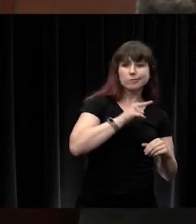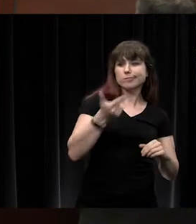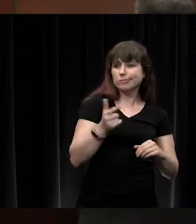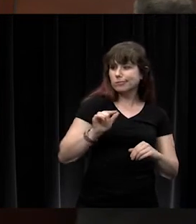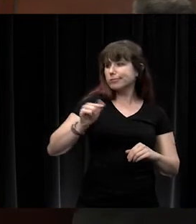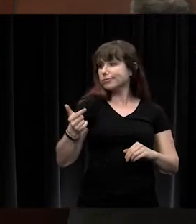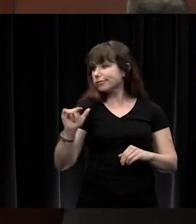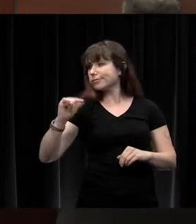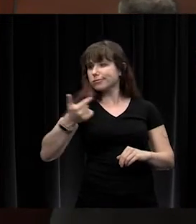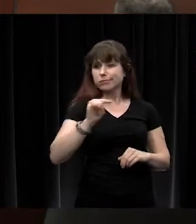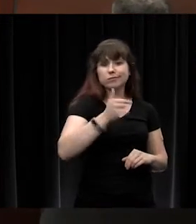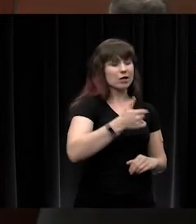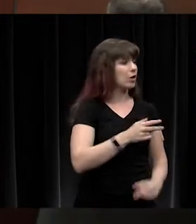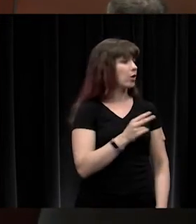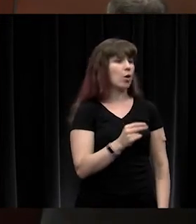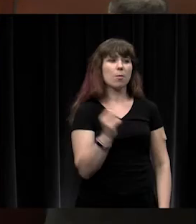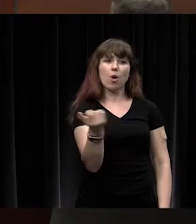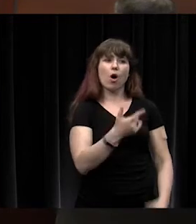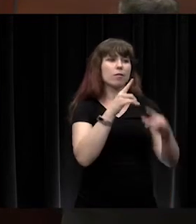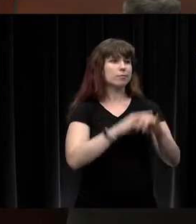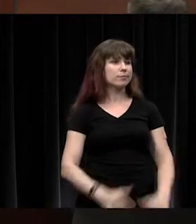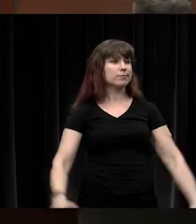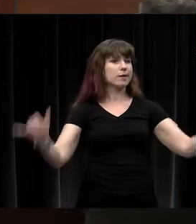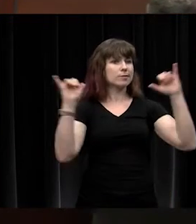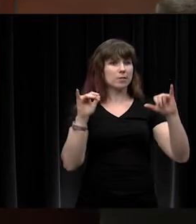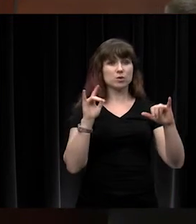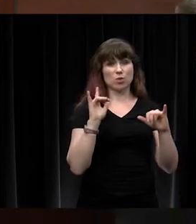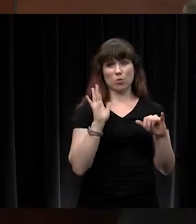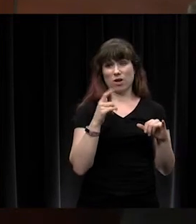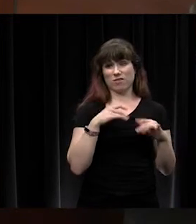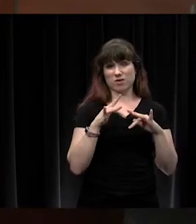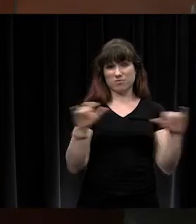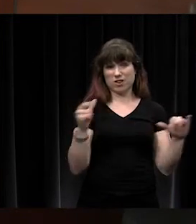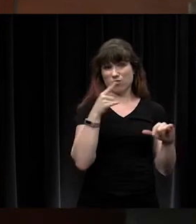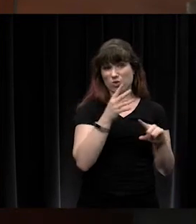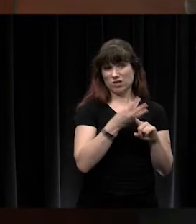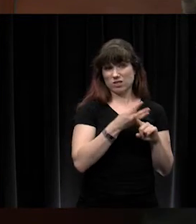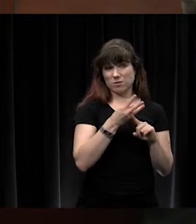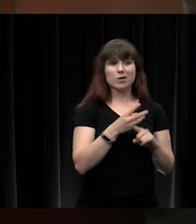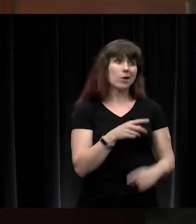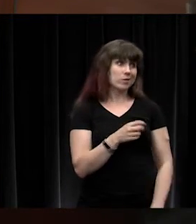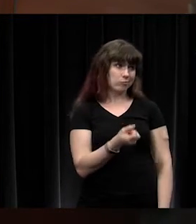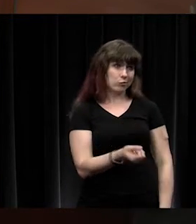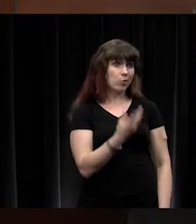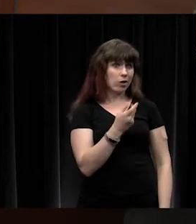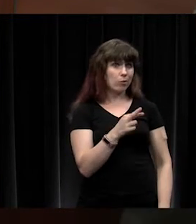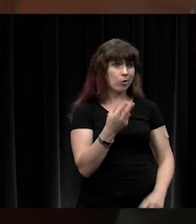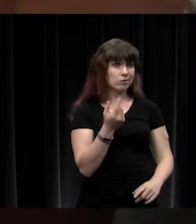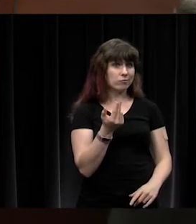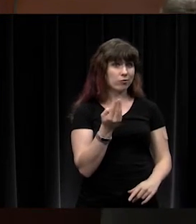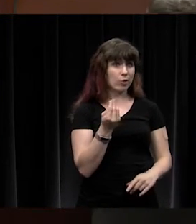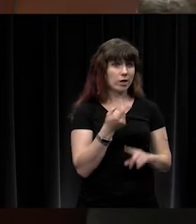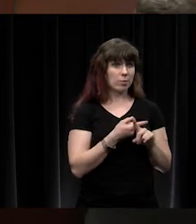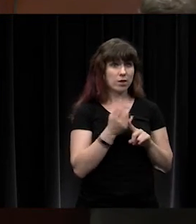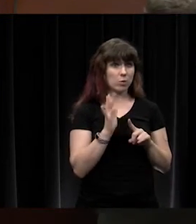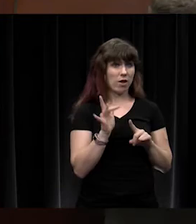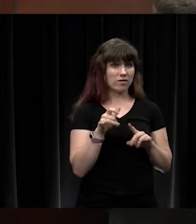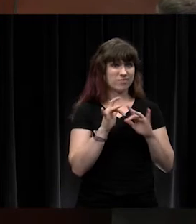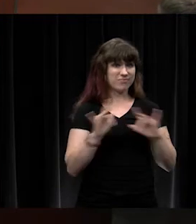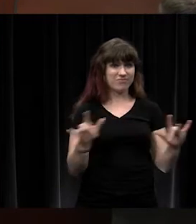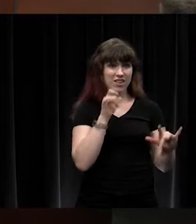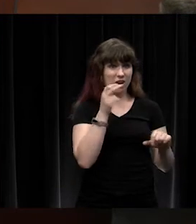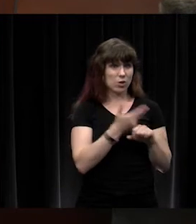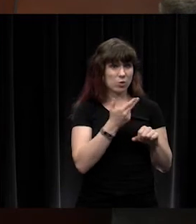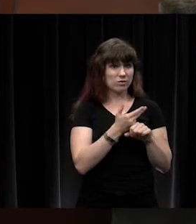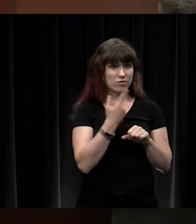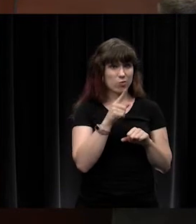be vacant for 16 months or whatever? 12 to 14, yes. And then is the plan still